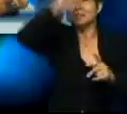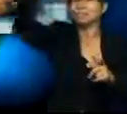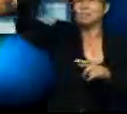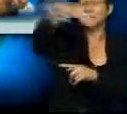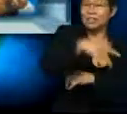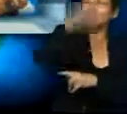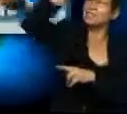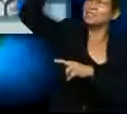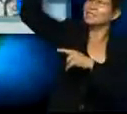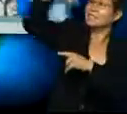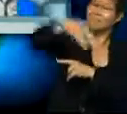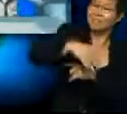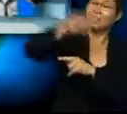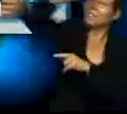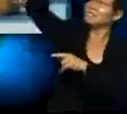Sunshine!